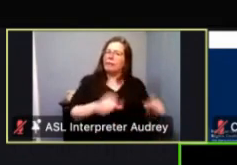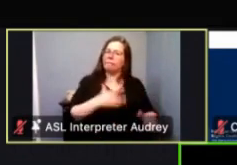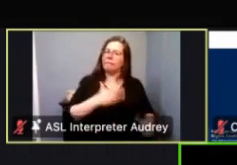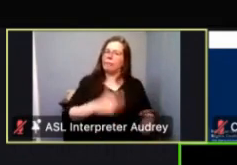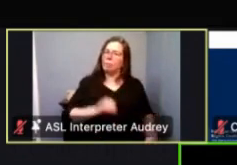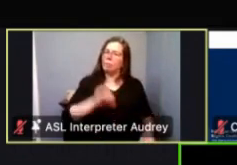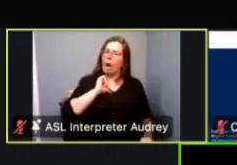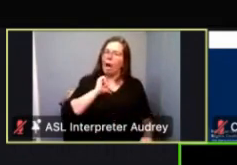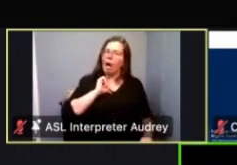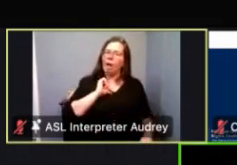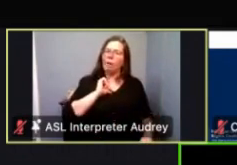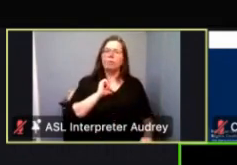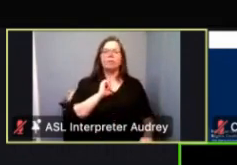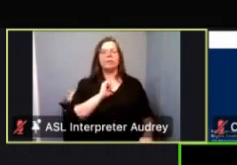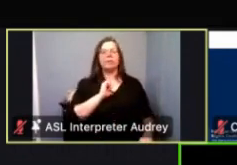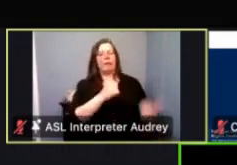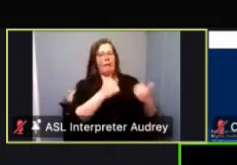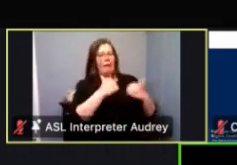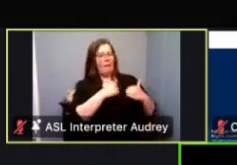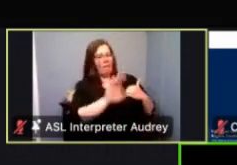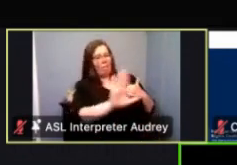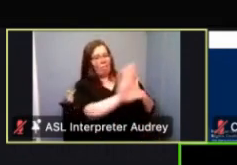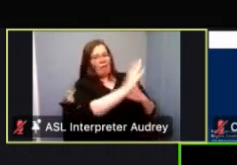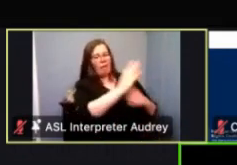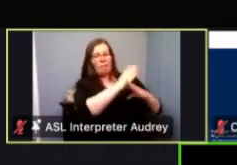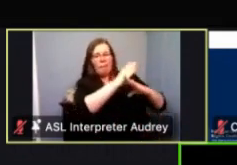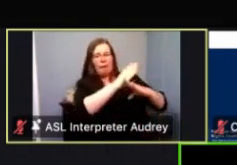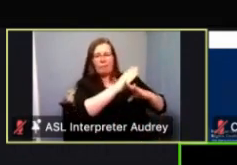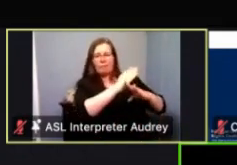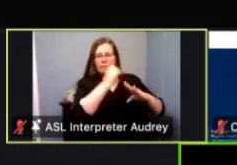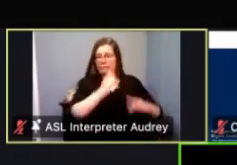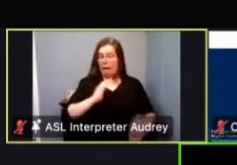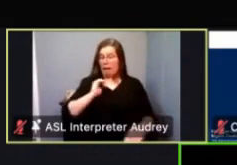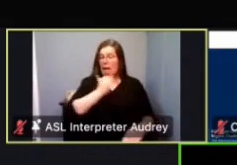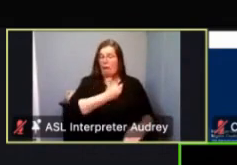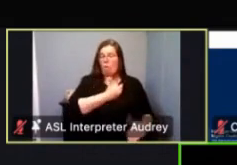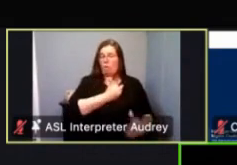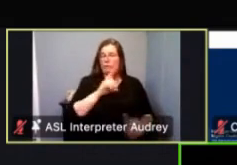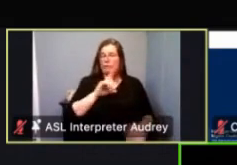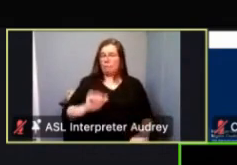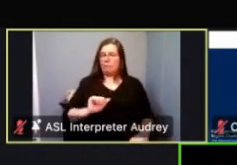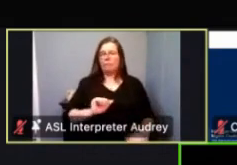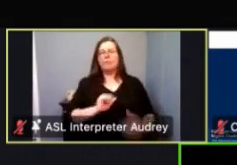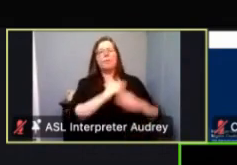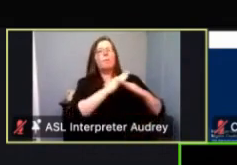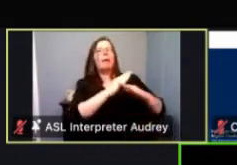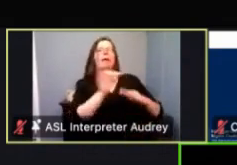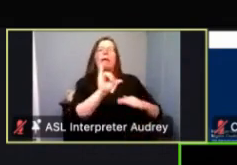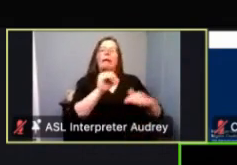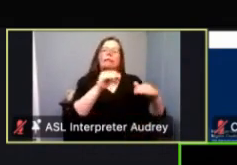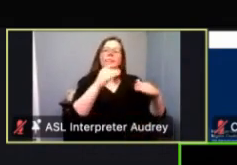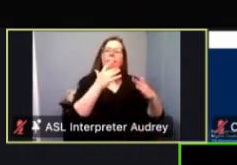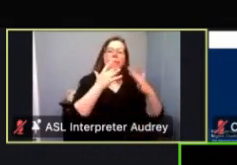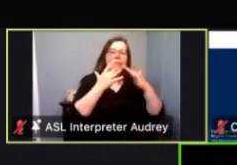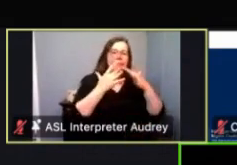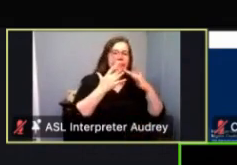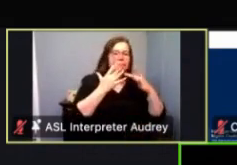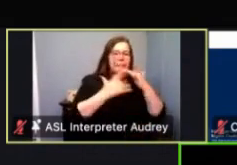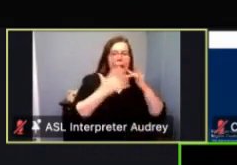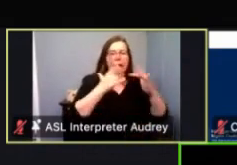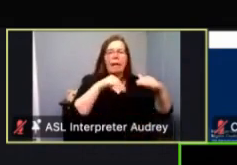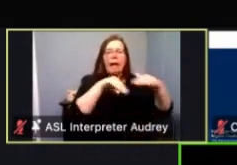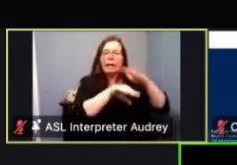It is societal barriers and not our disabilities. So barriers like lack of access,